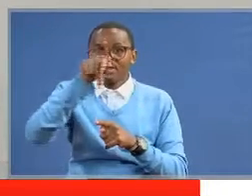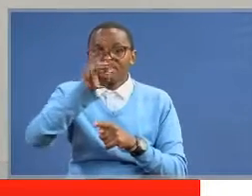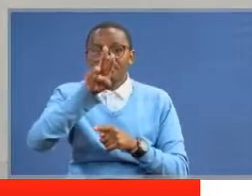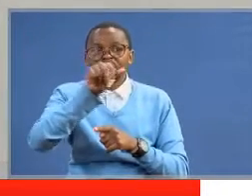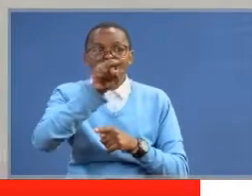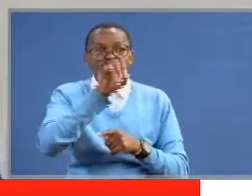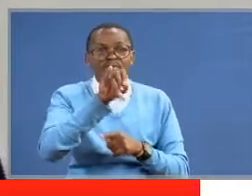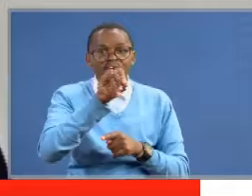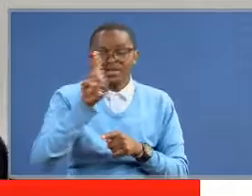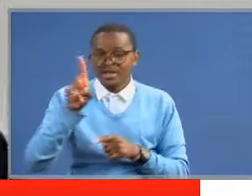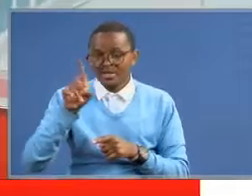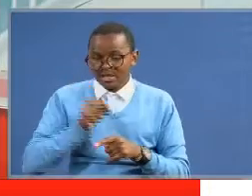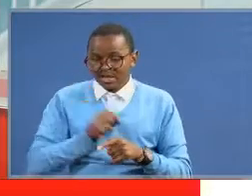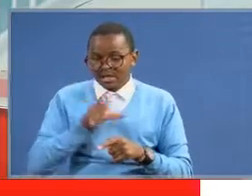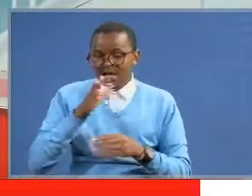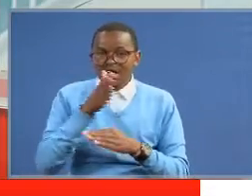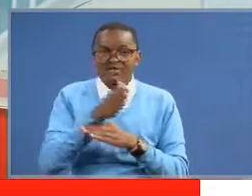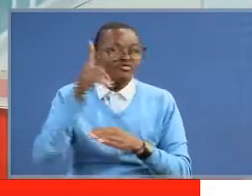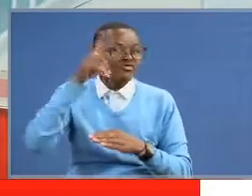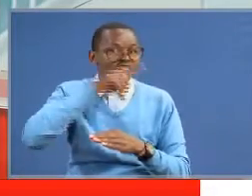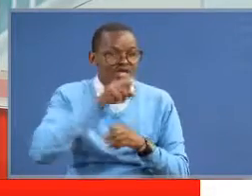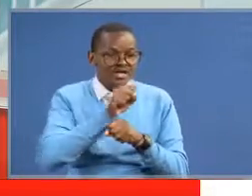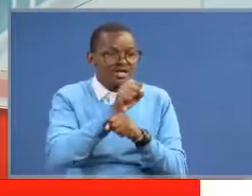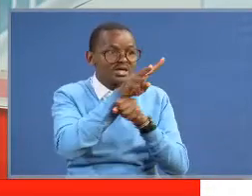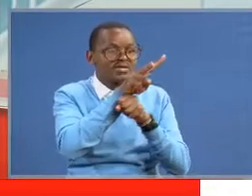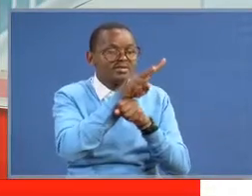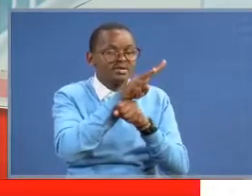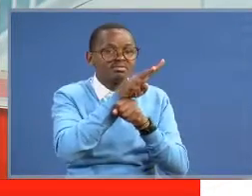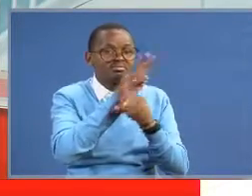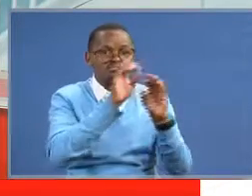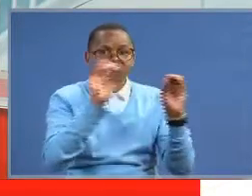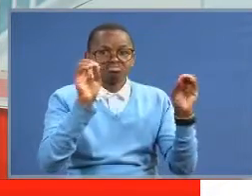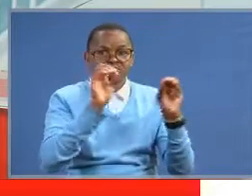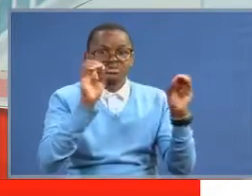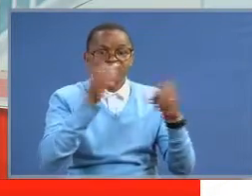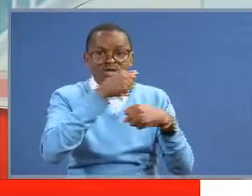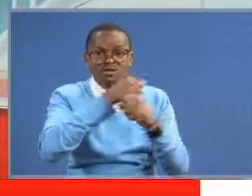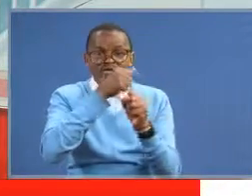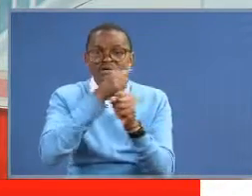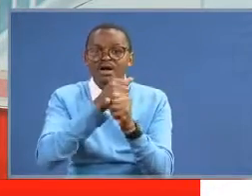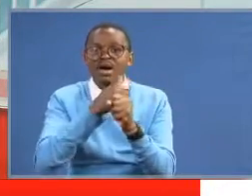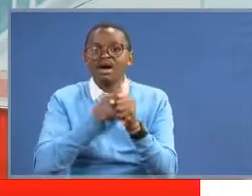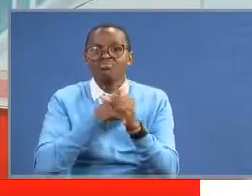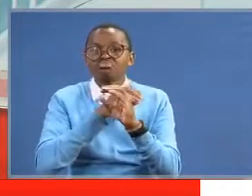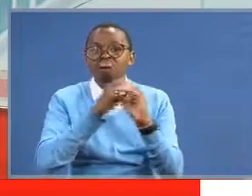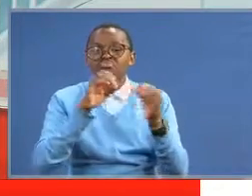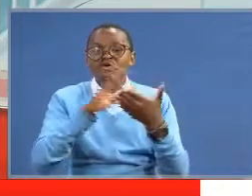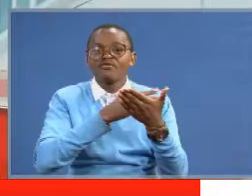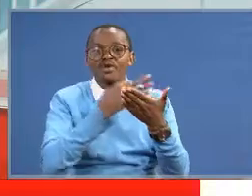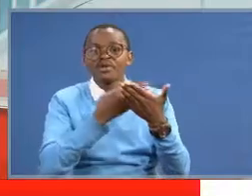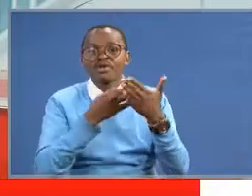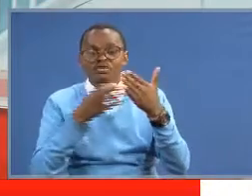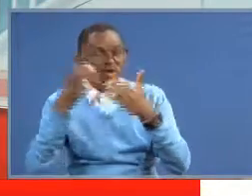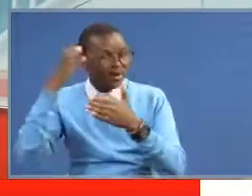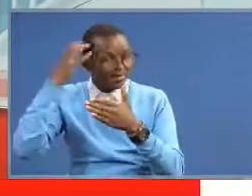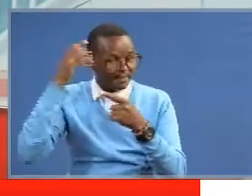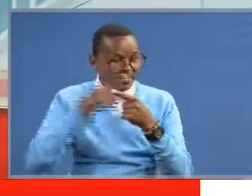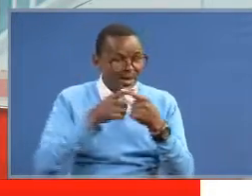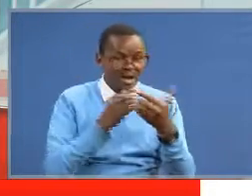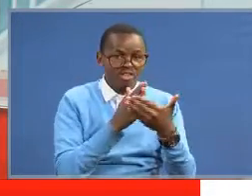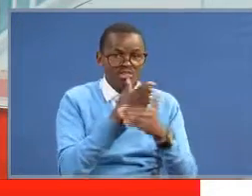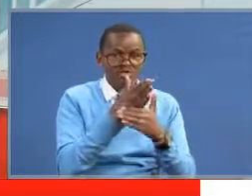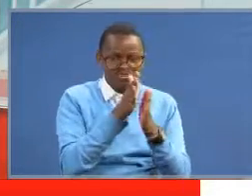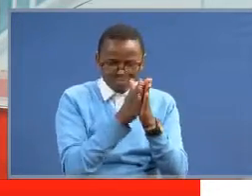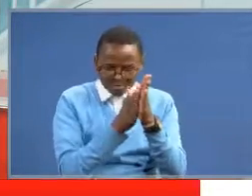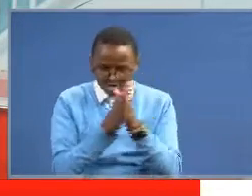Girls. Most of these girls, after they finish high school, they don't have anything else to do. They don't have funds to go to college. But through their